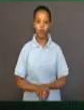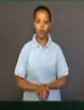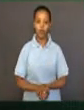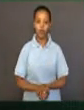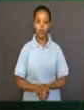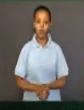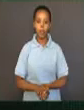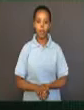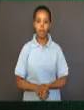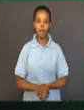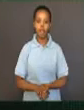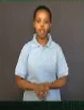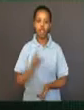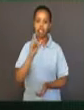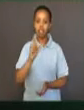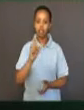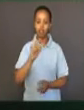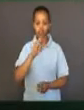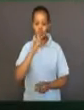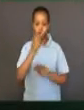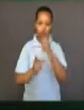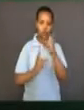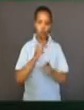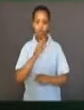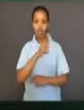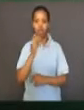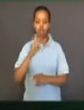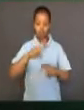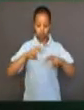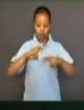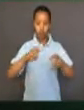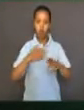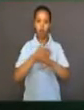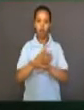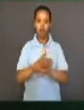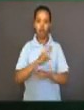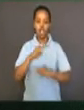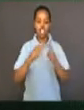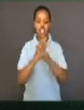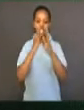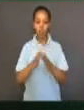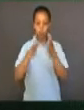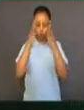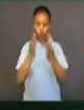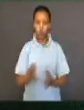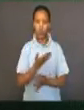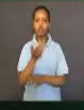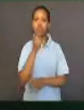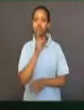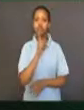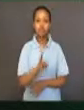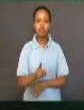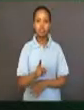After some observation and experiments, the scientists concluded